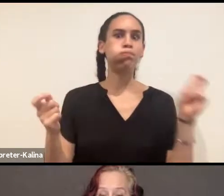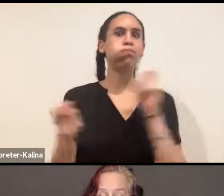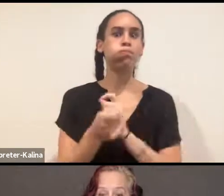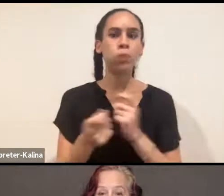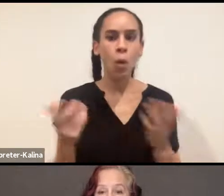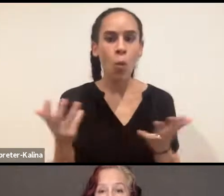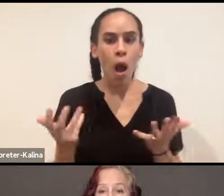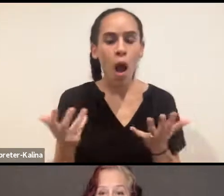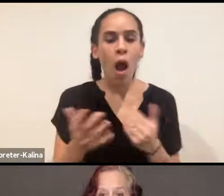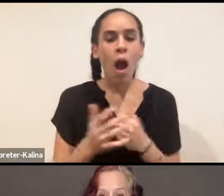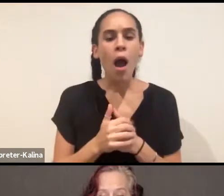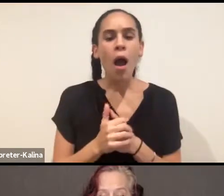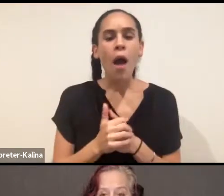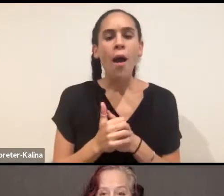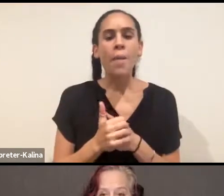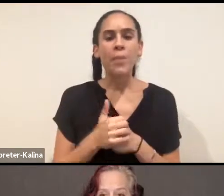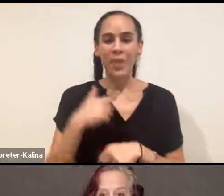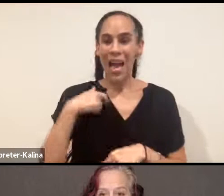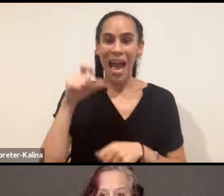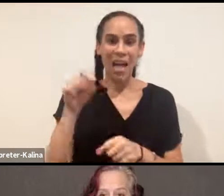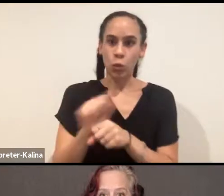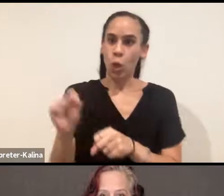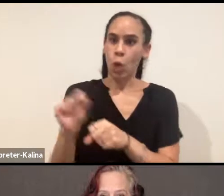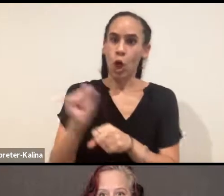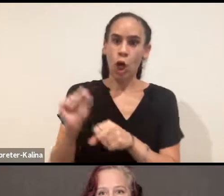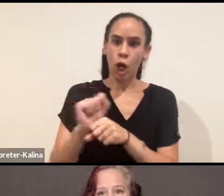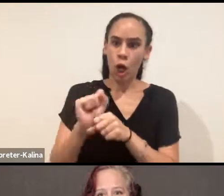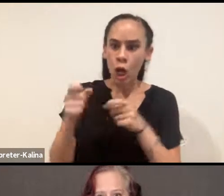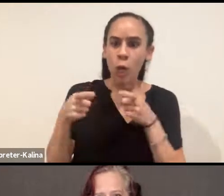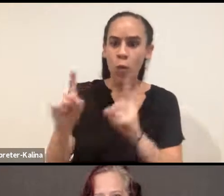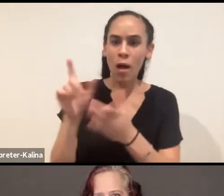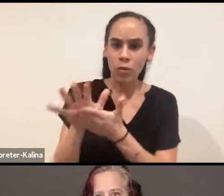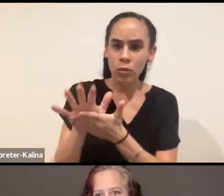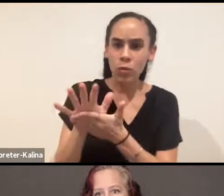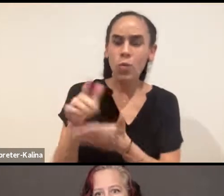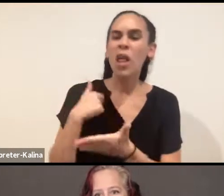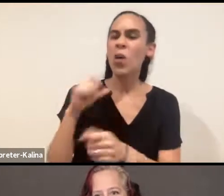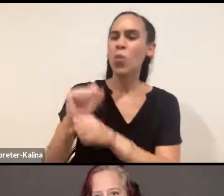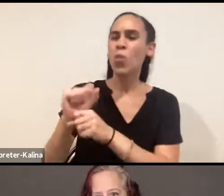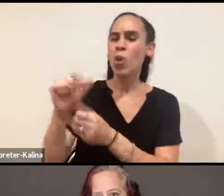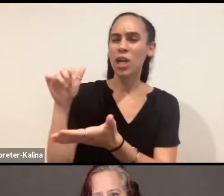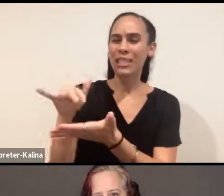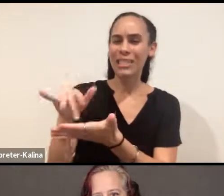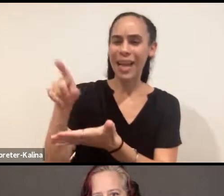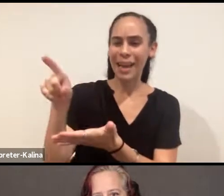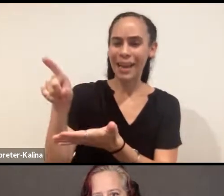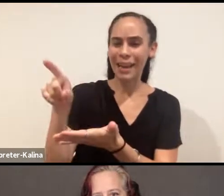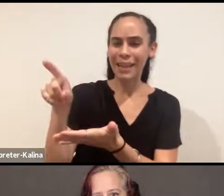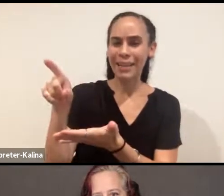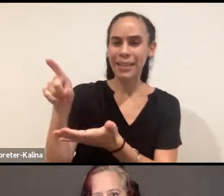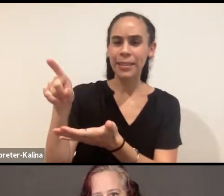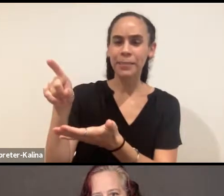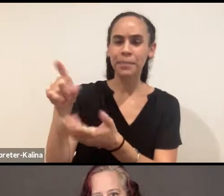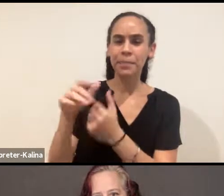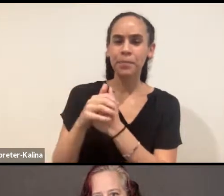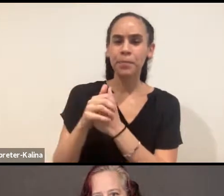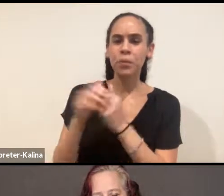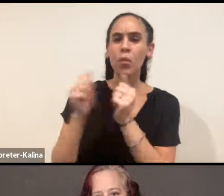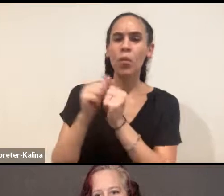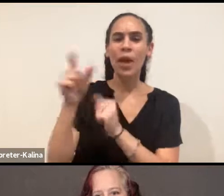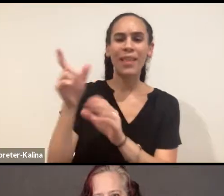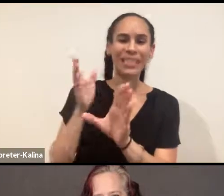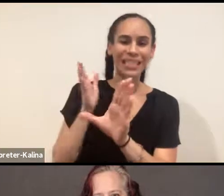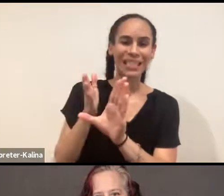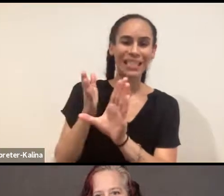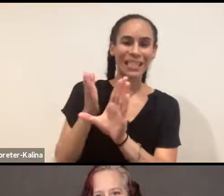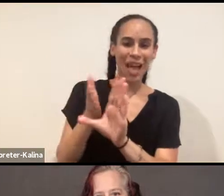I had to work all through school, and I did a work study with a psychology